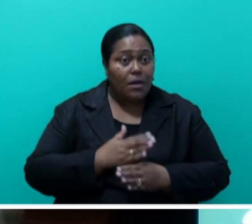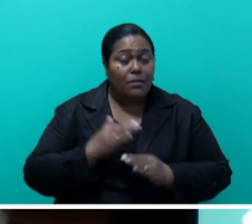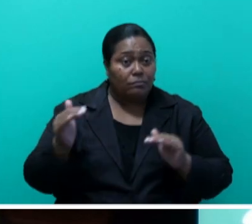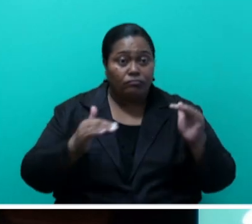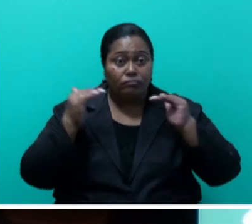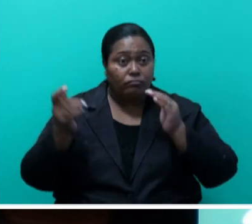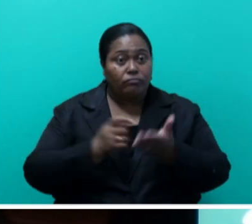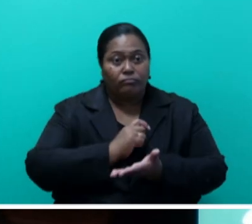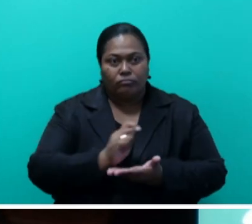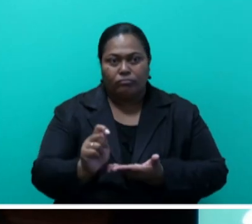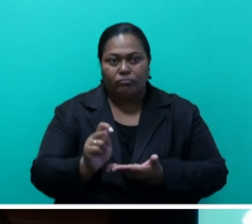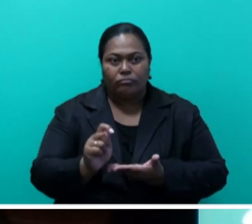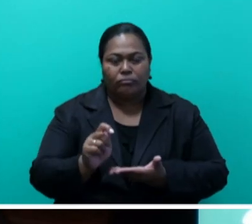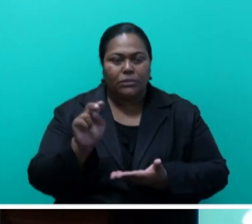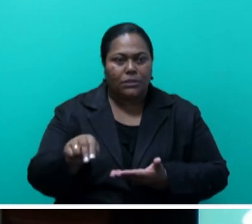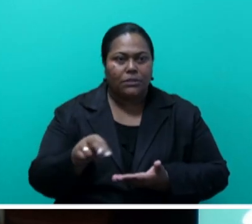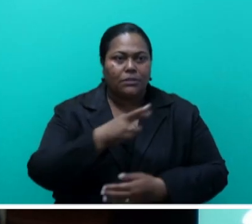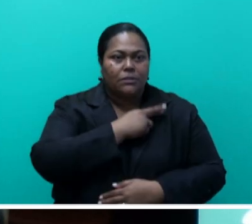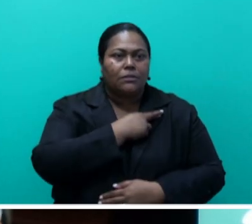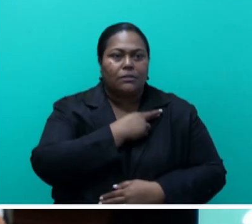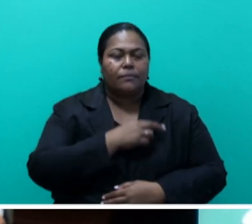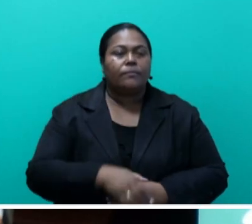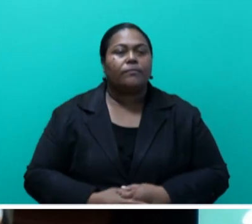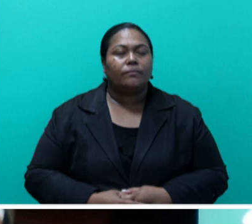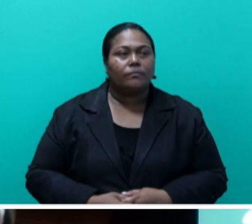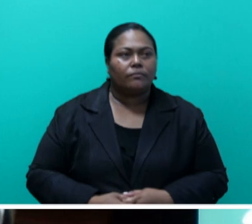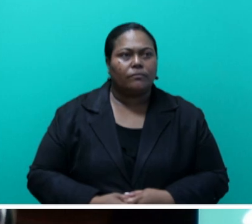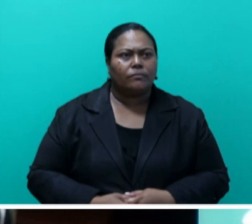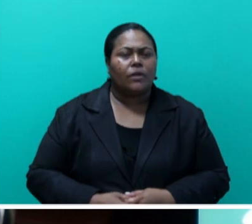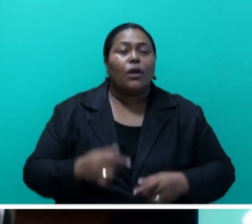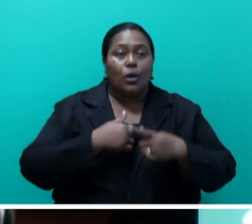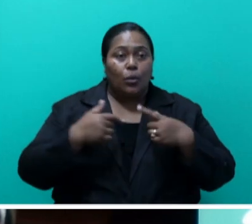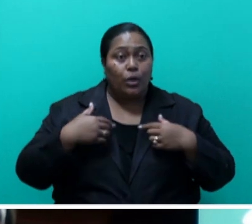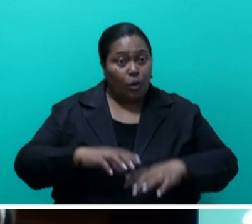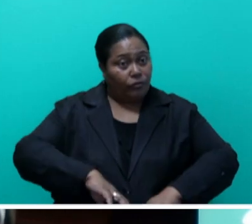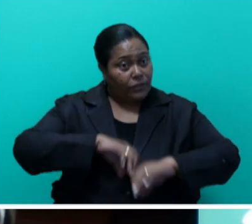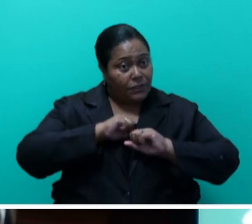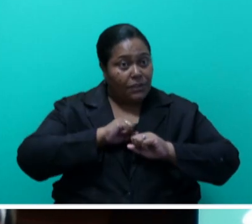sir. We are confident, sir, that the Office of the Financial Services